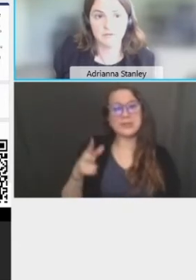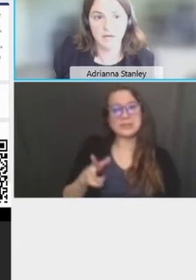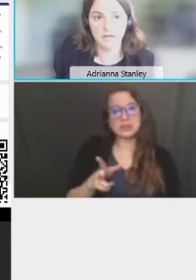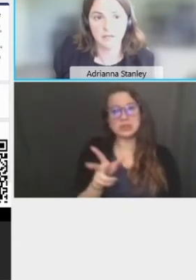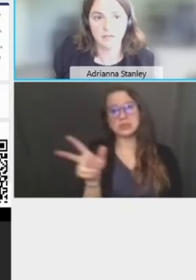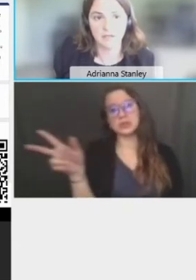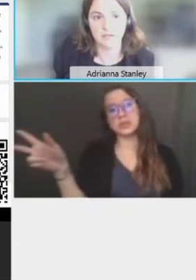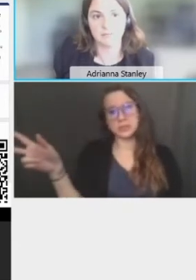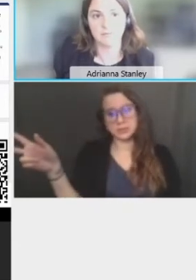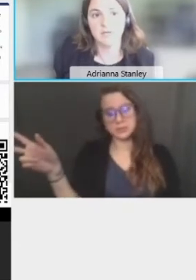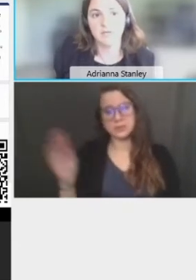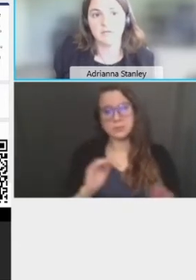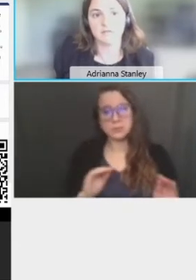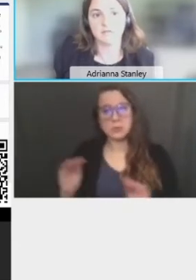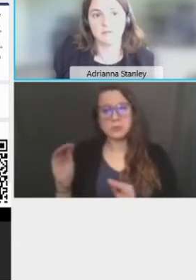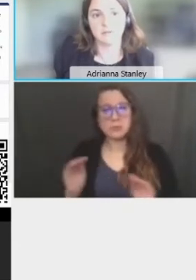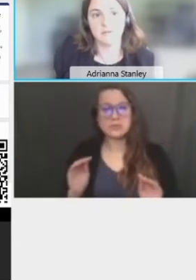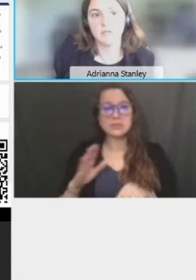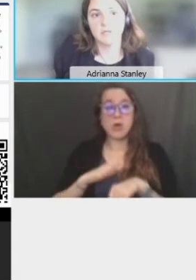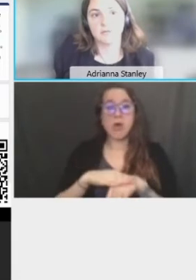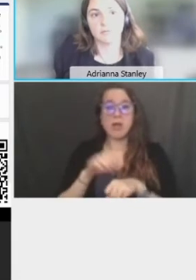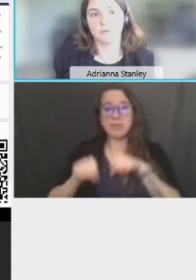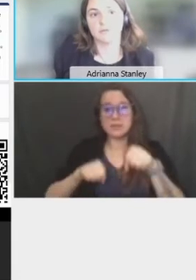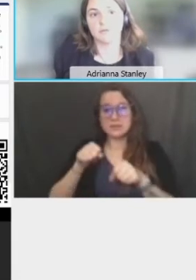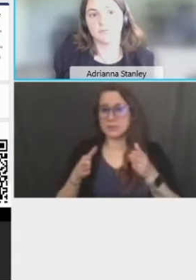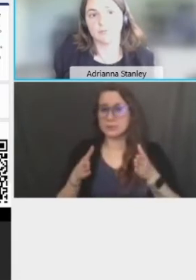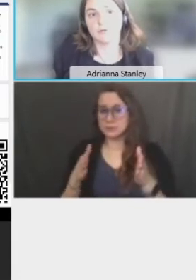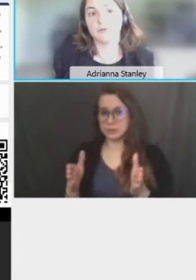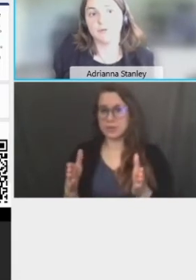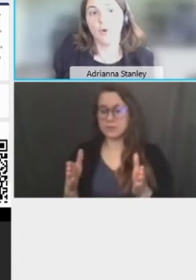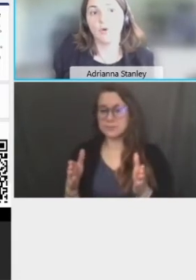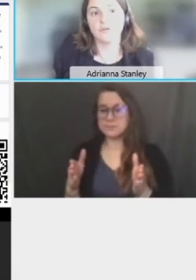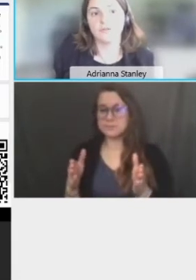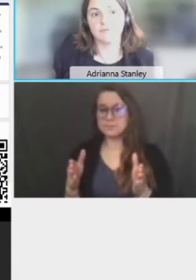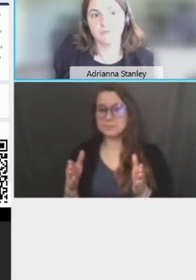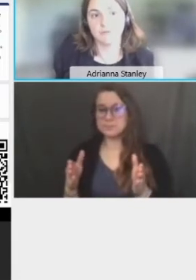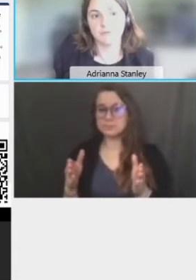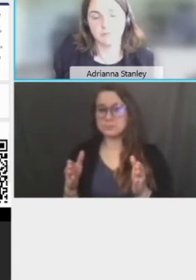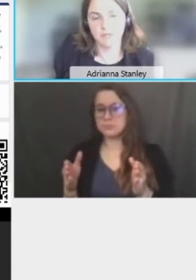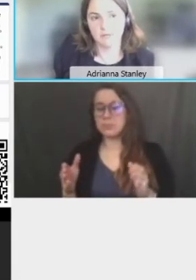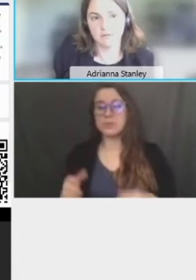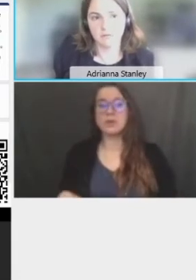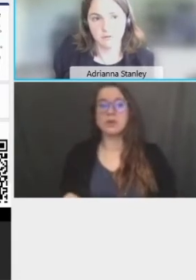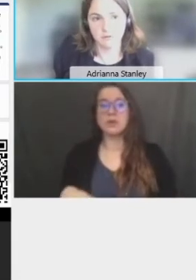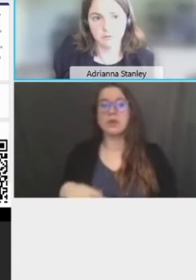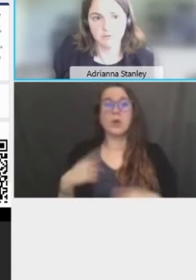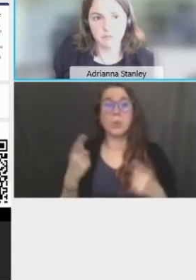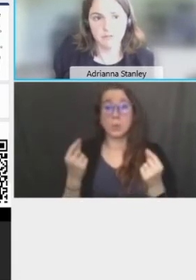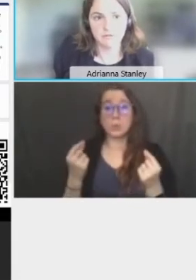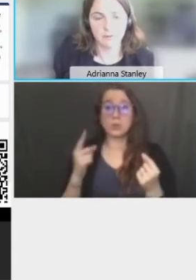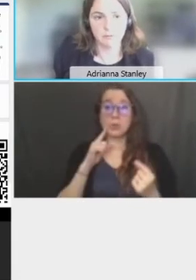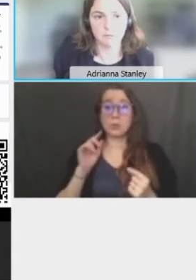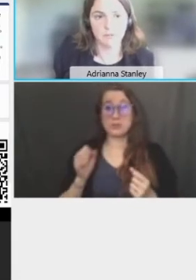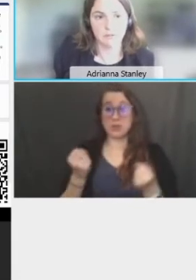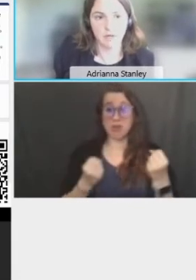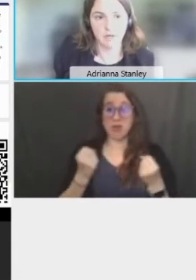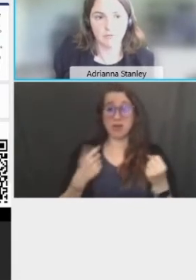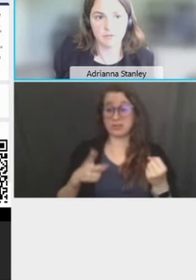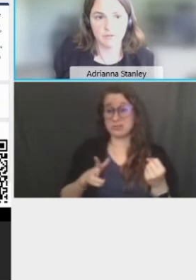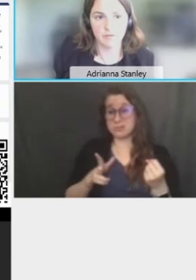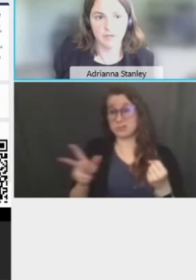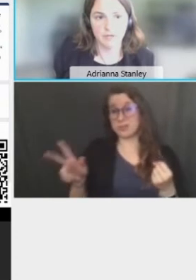the cycle track. And so we're going to be holding vehicles making those turning movements that would